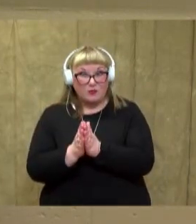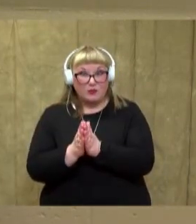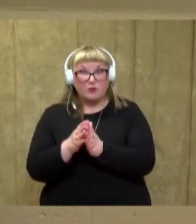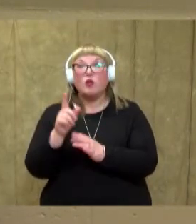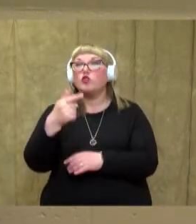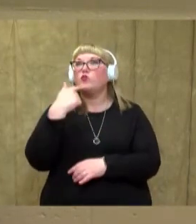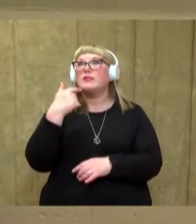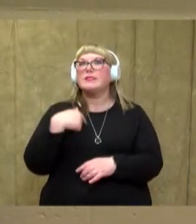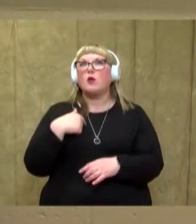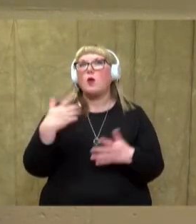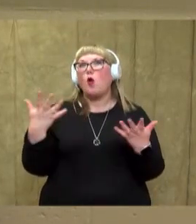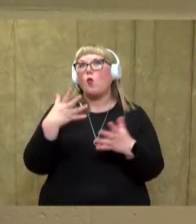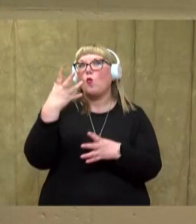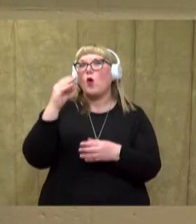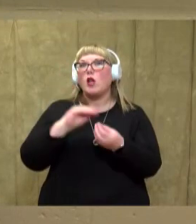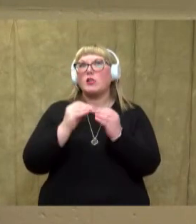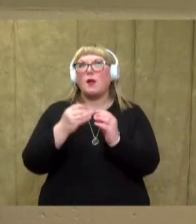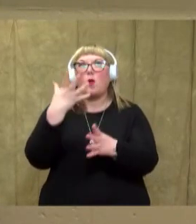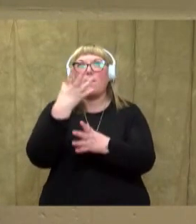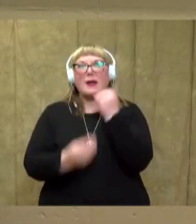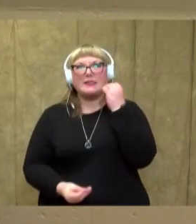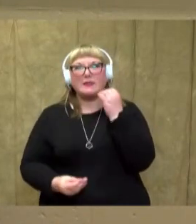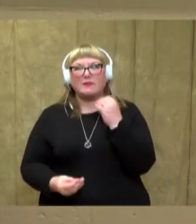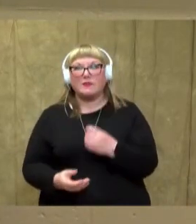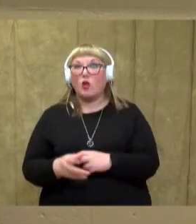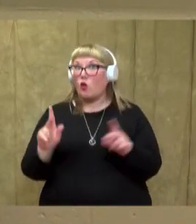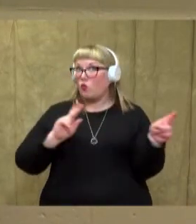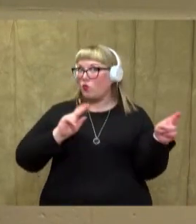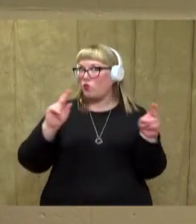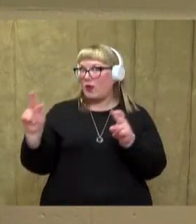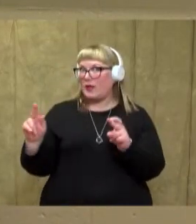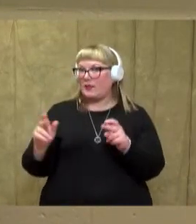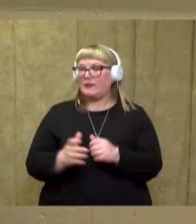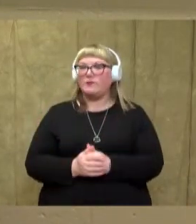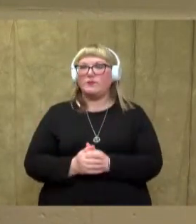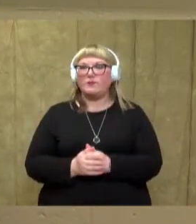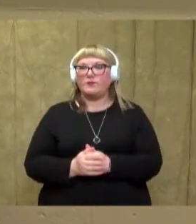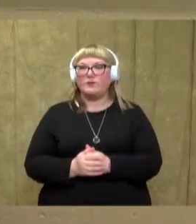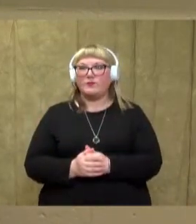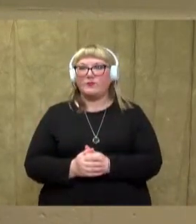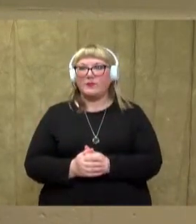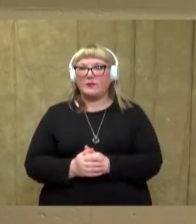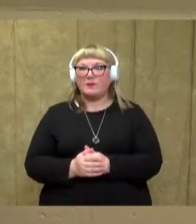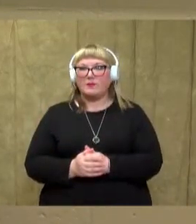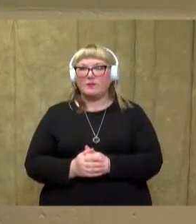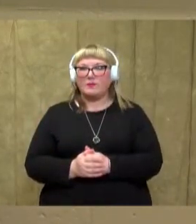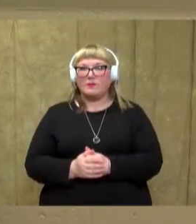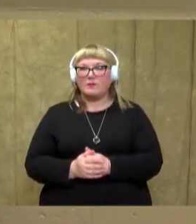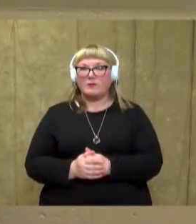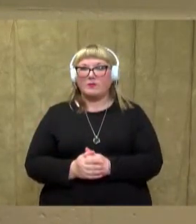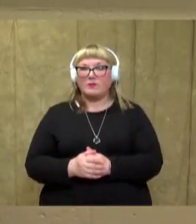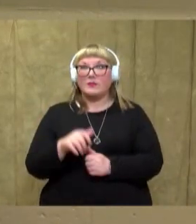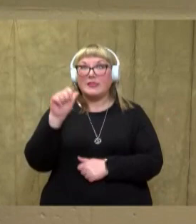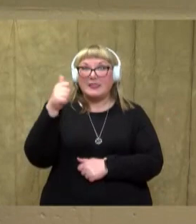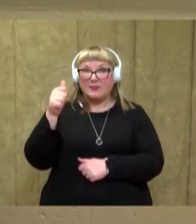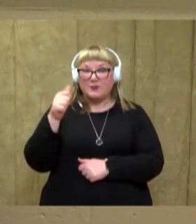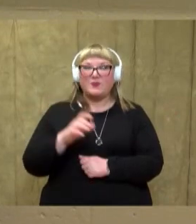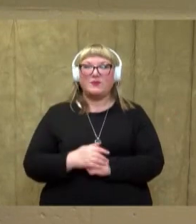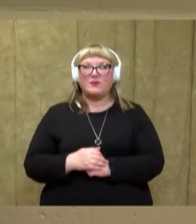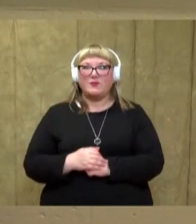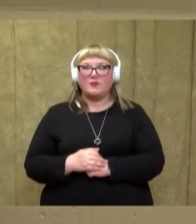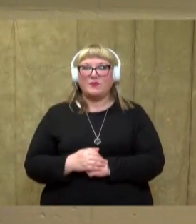you to tell me what number I was missing. Are you ready to play? All right, listen carefully.